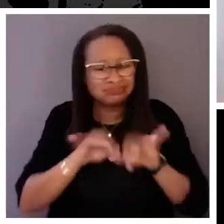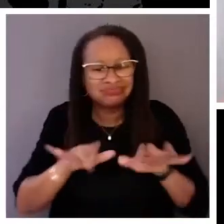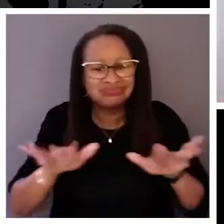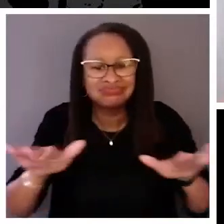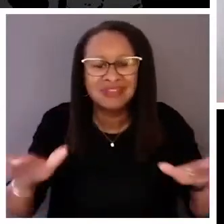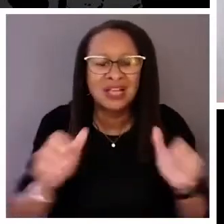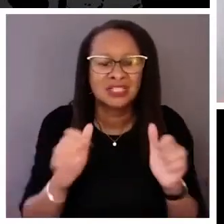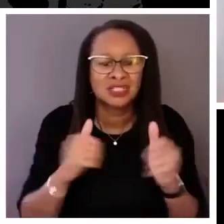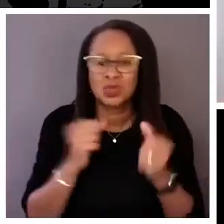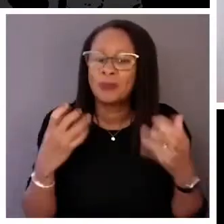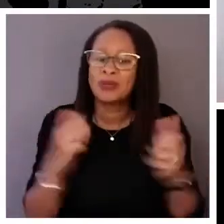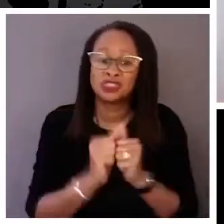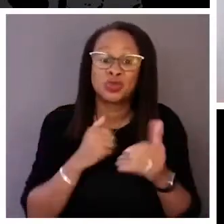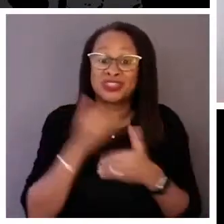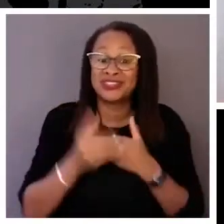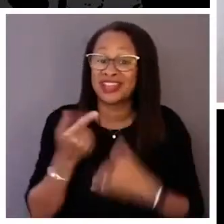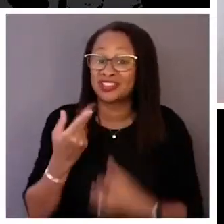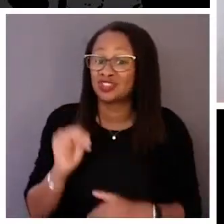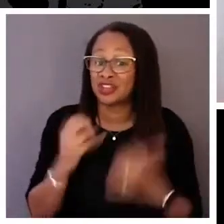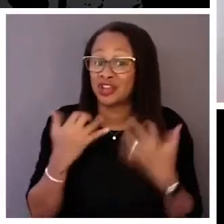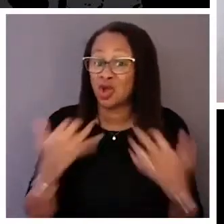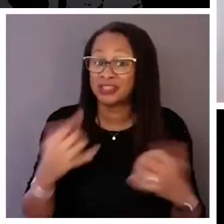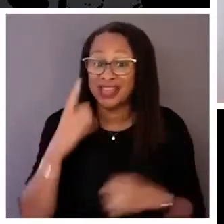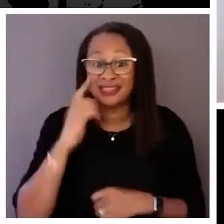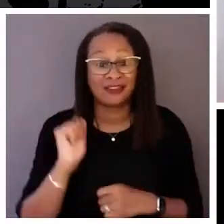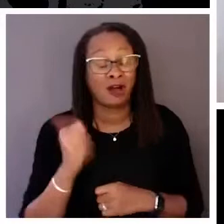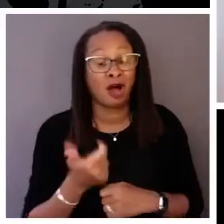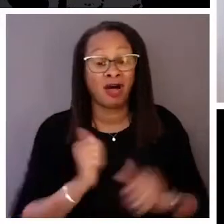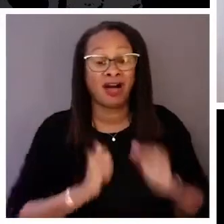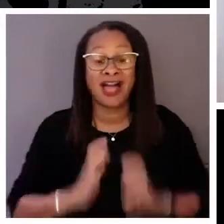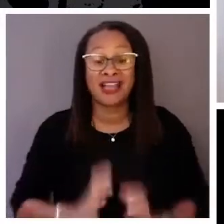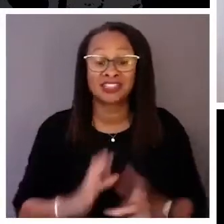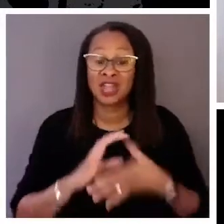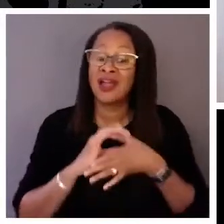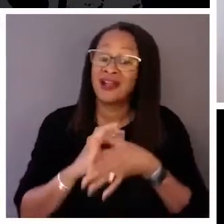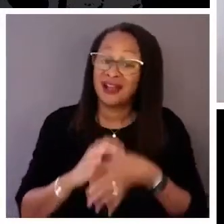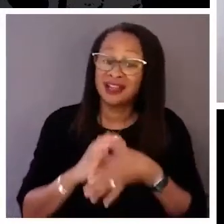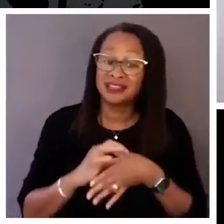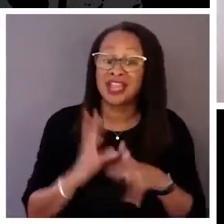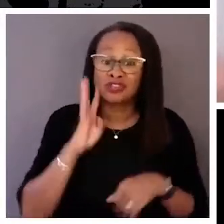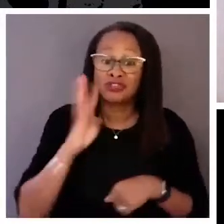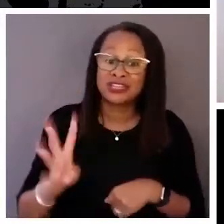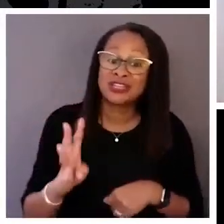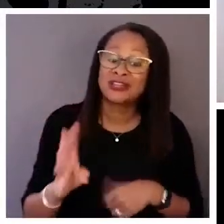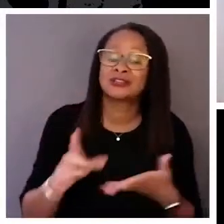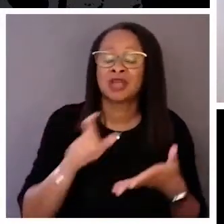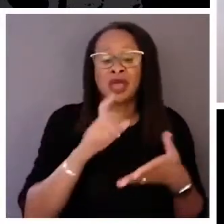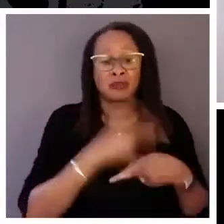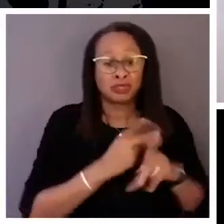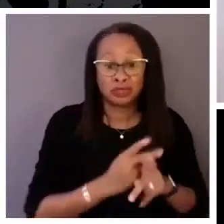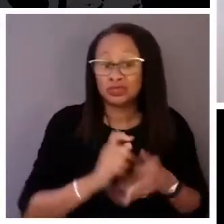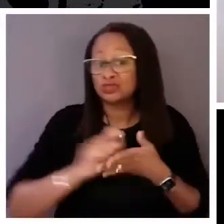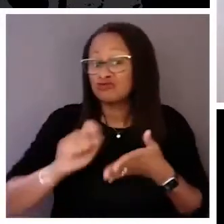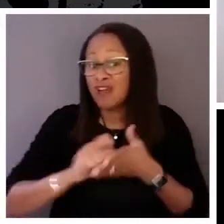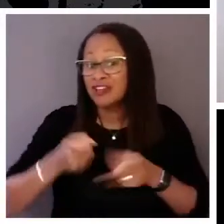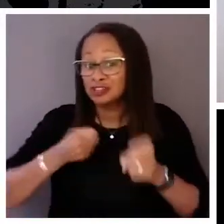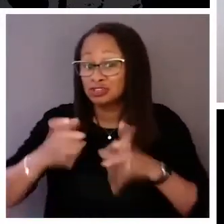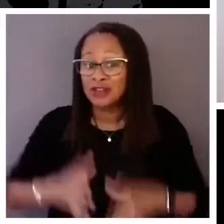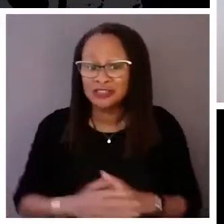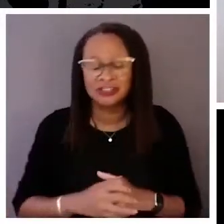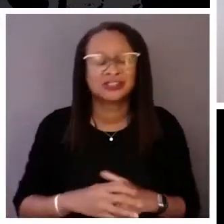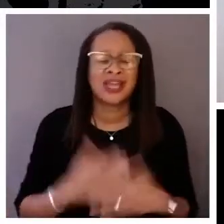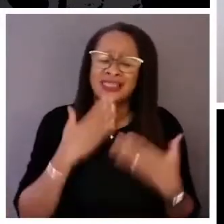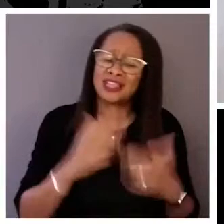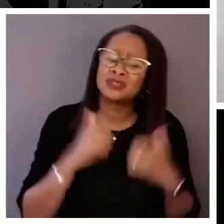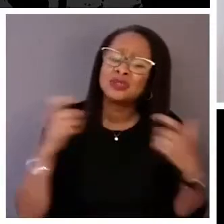so much with the next gen audience, but I think all actors and all content creators, producers, writers, directors. So thank